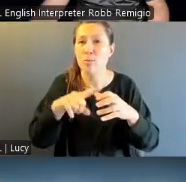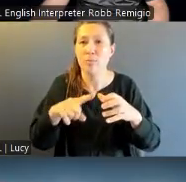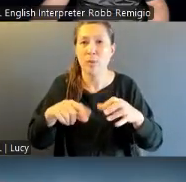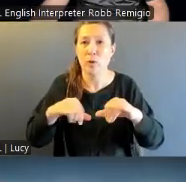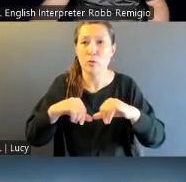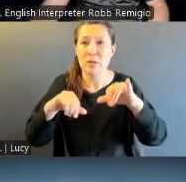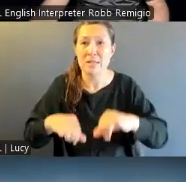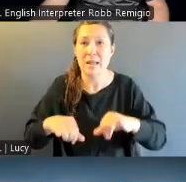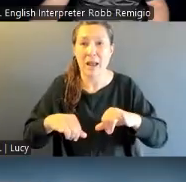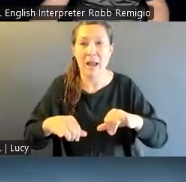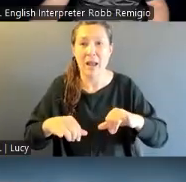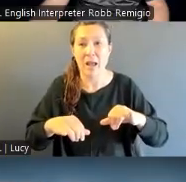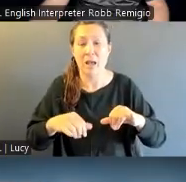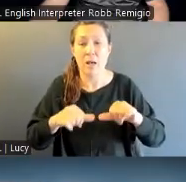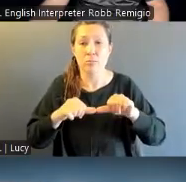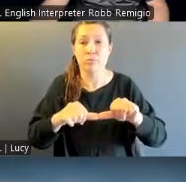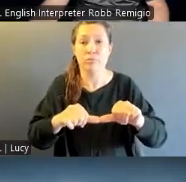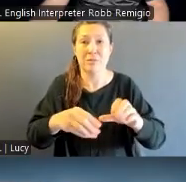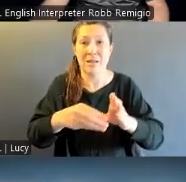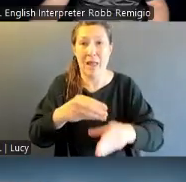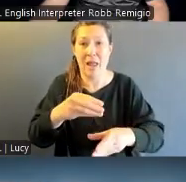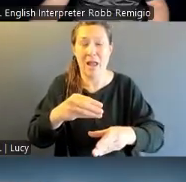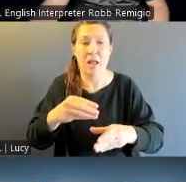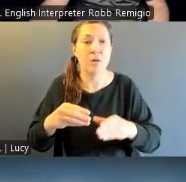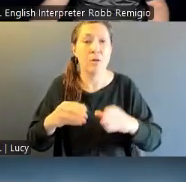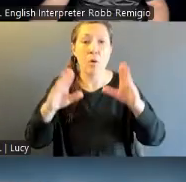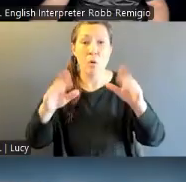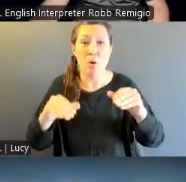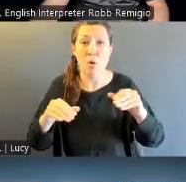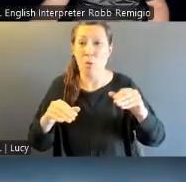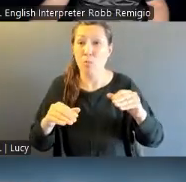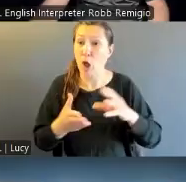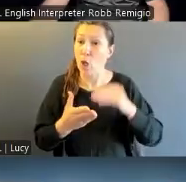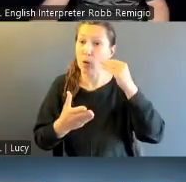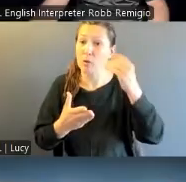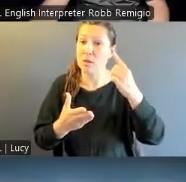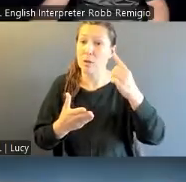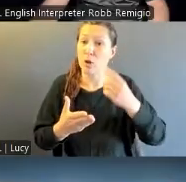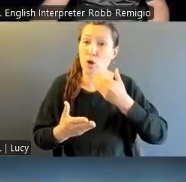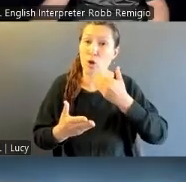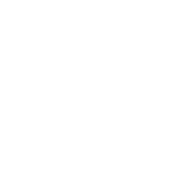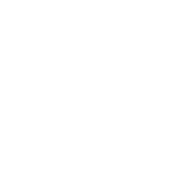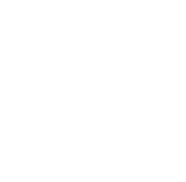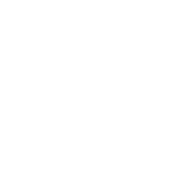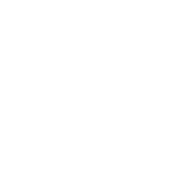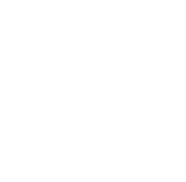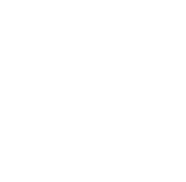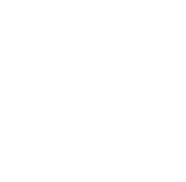something you can use or share with another. But thank you for being here and being part of this work.